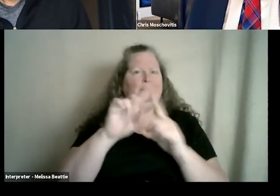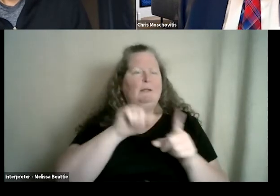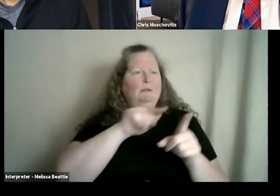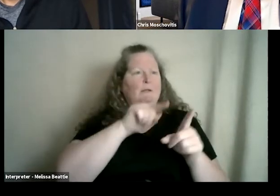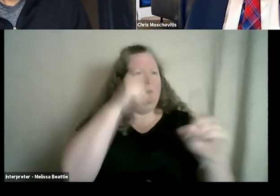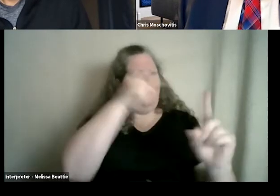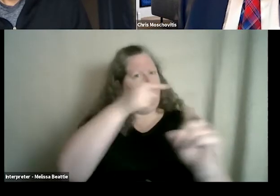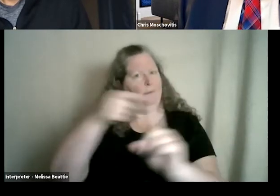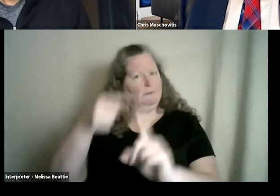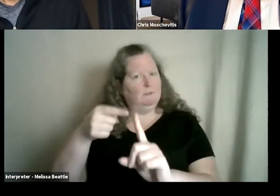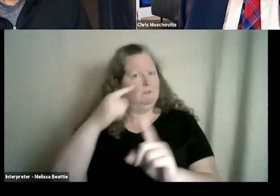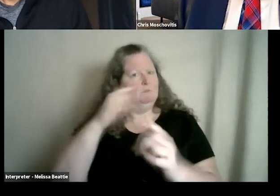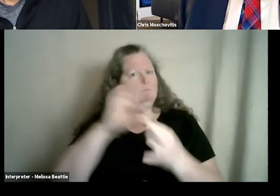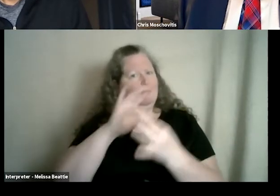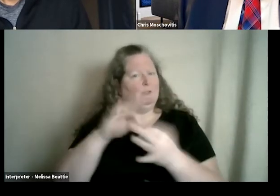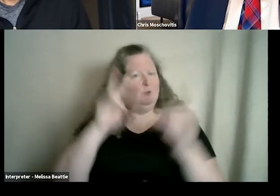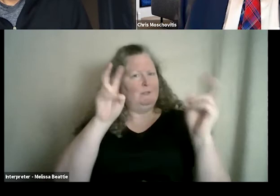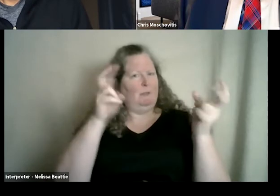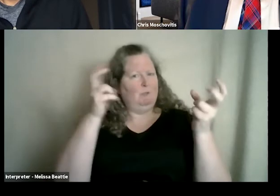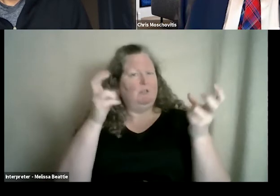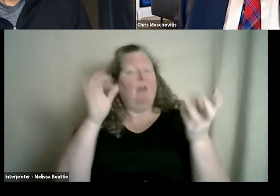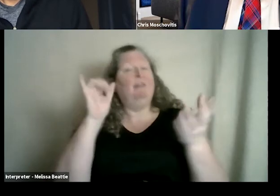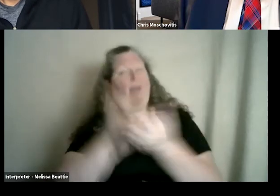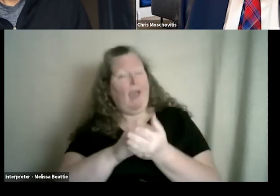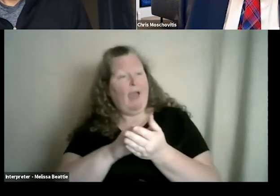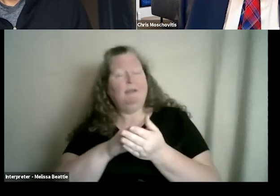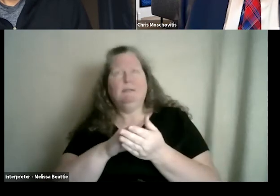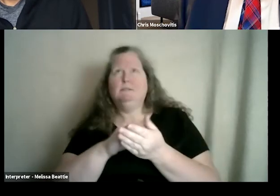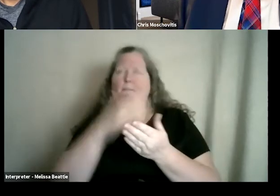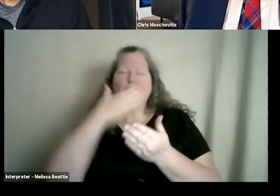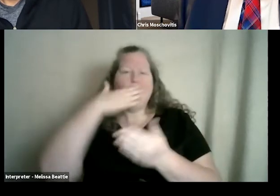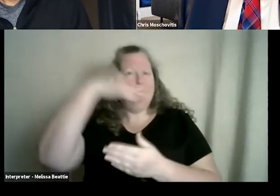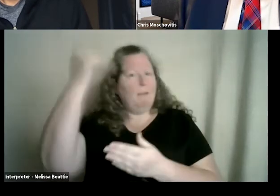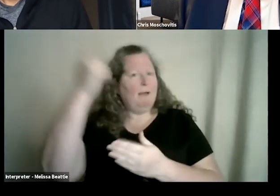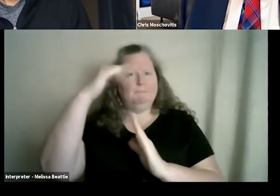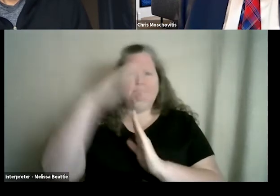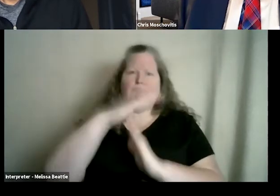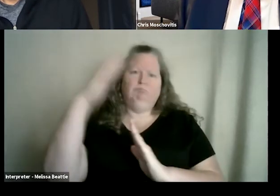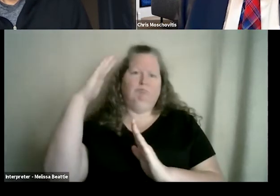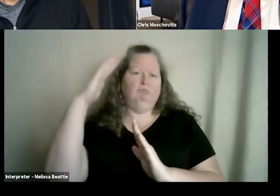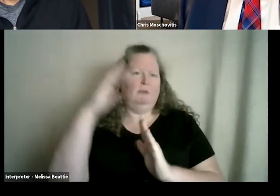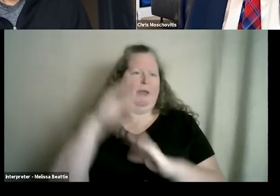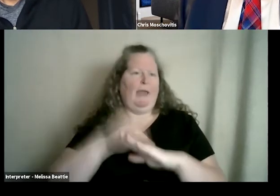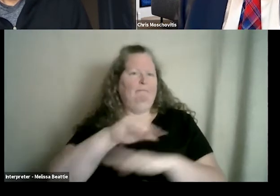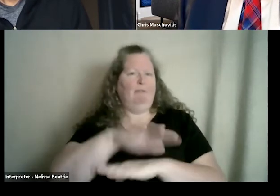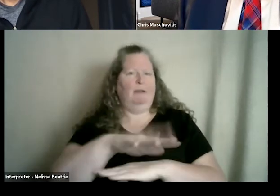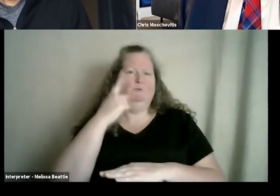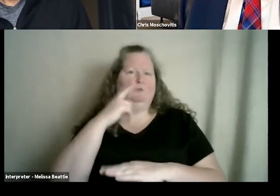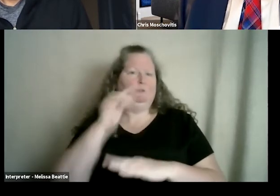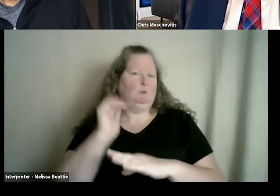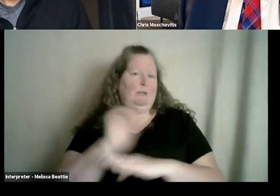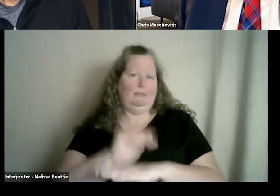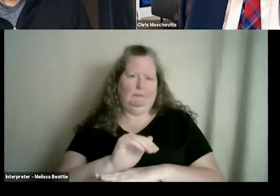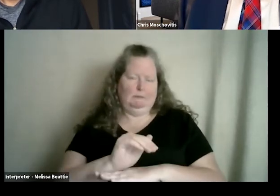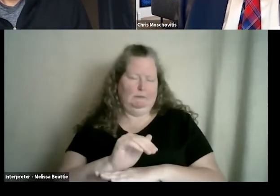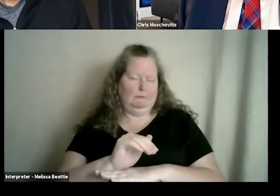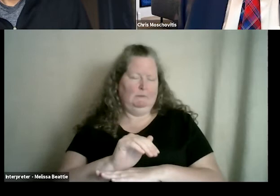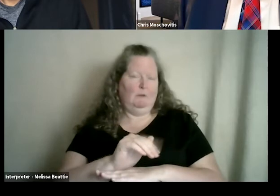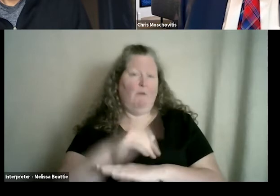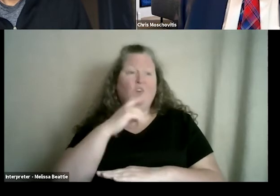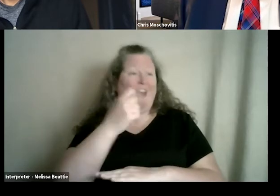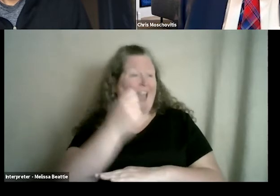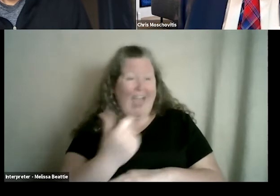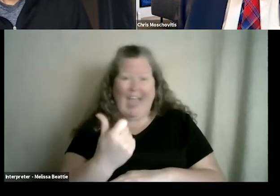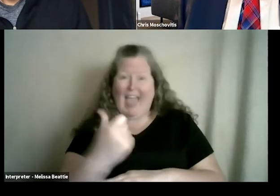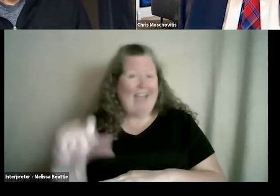certainly the greatest takeaway and the best advice given to any student of any